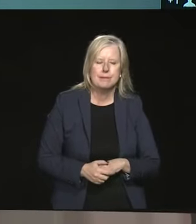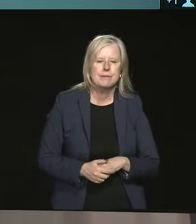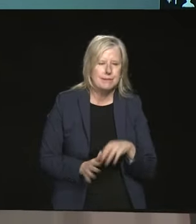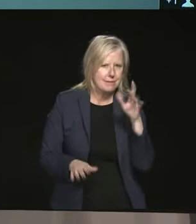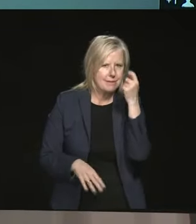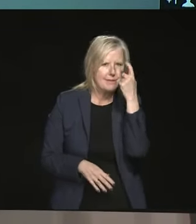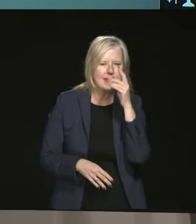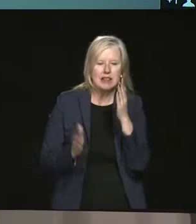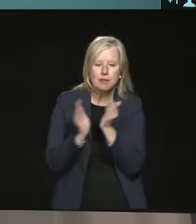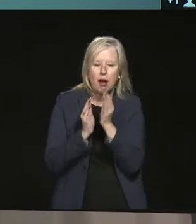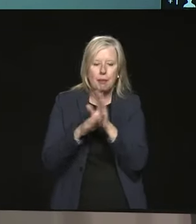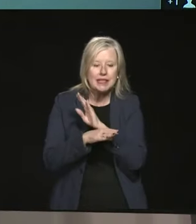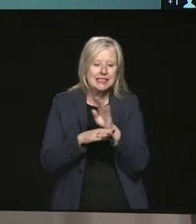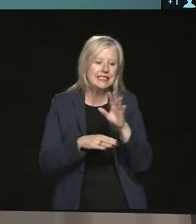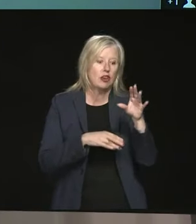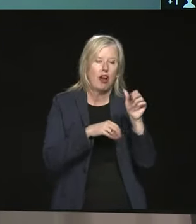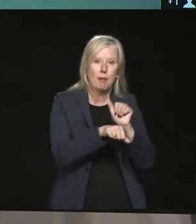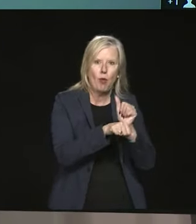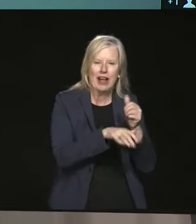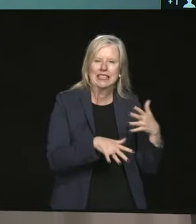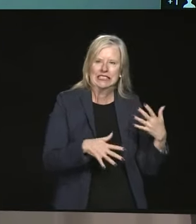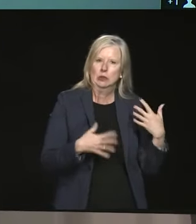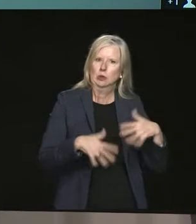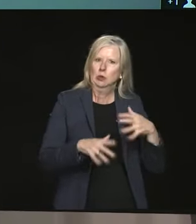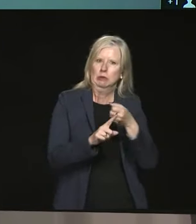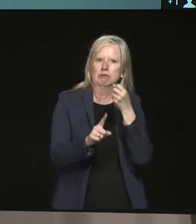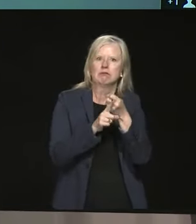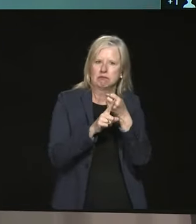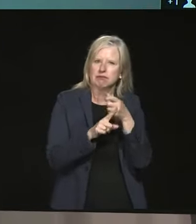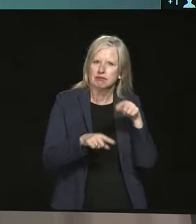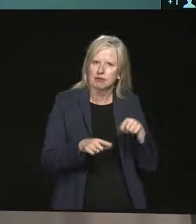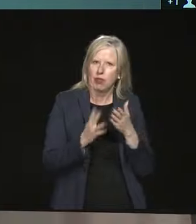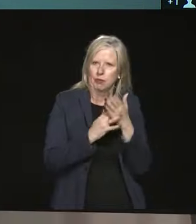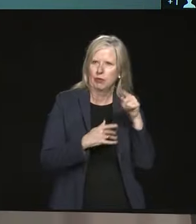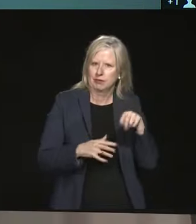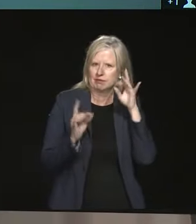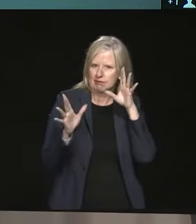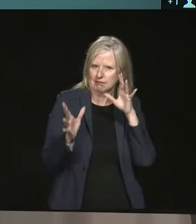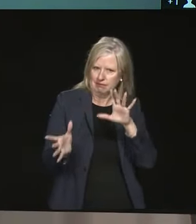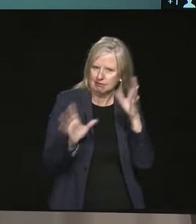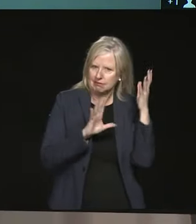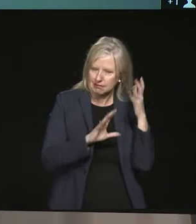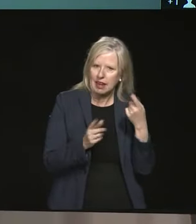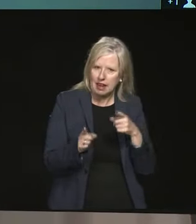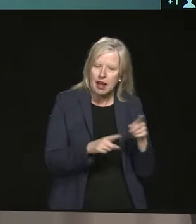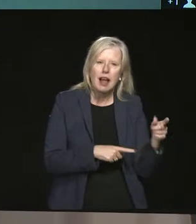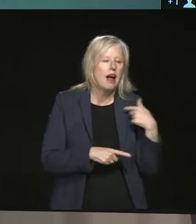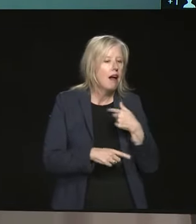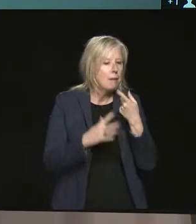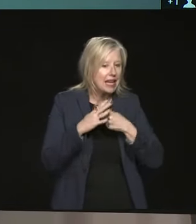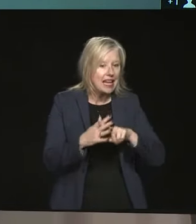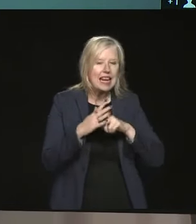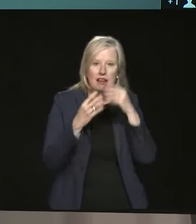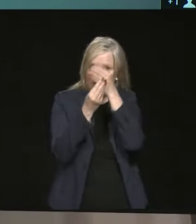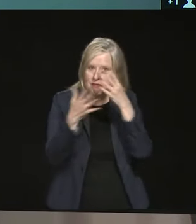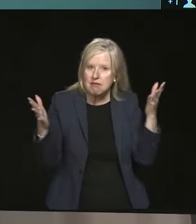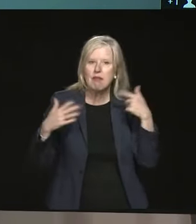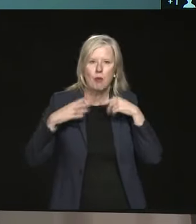of the hardest hit in this crisis. And from the very beginning, we said we were going to listen and we were going to adapt to what you tell